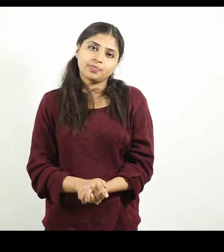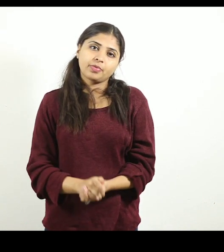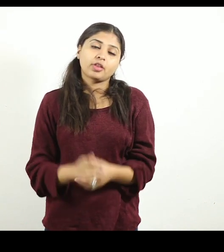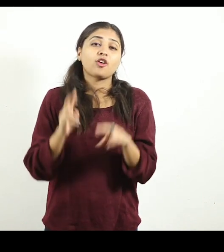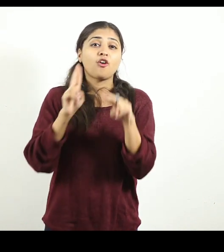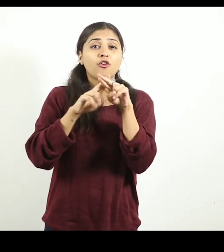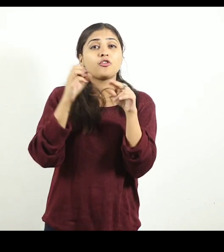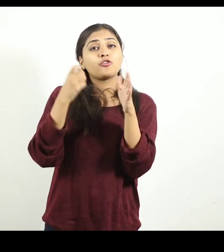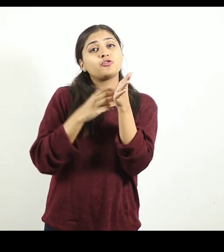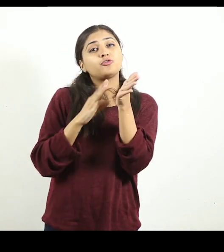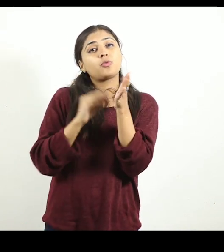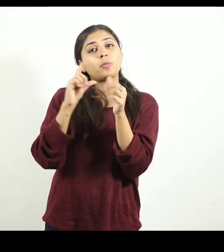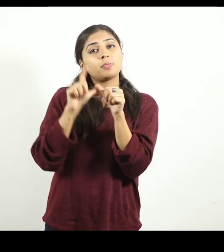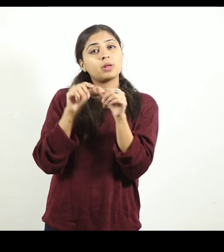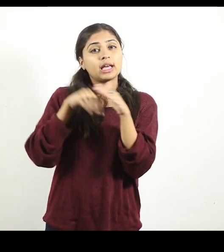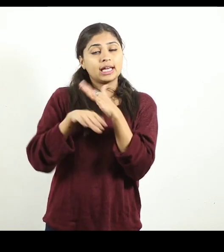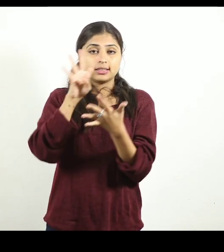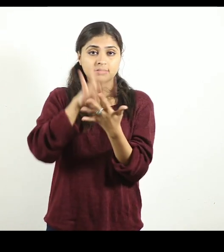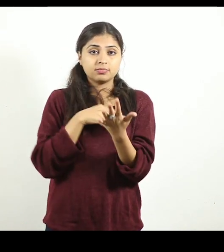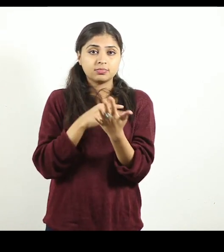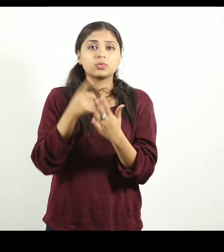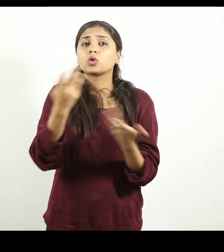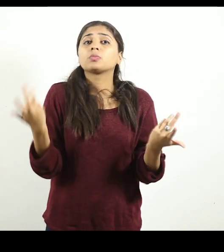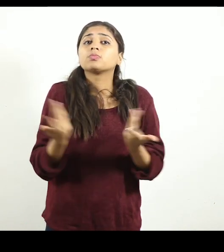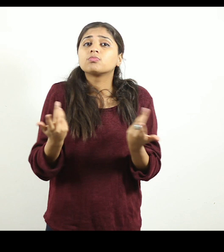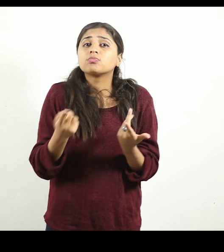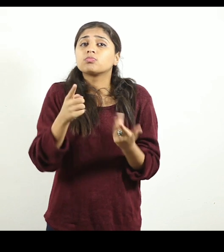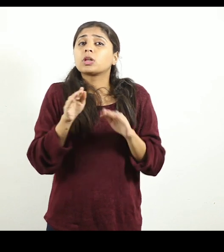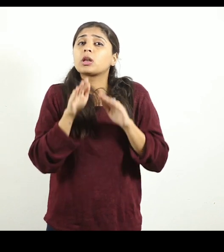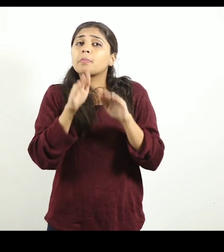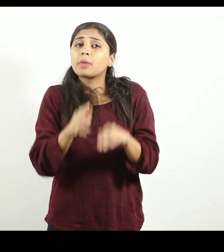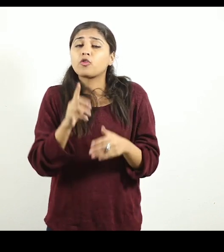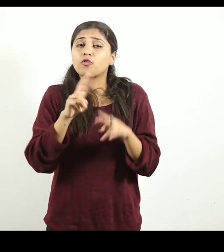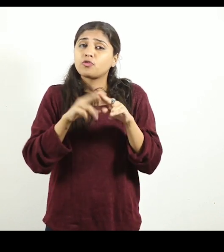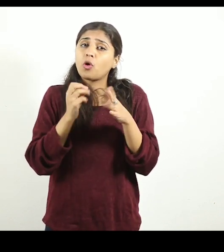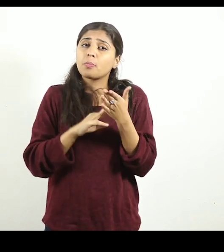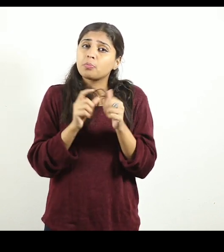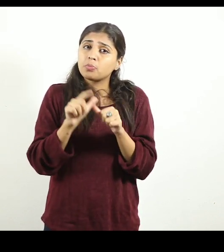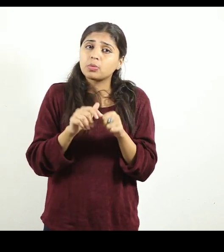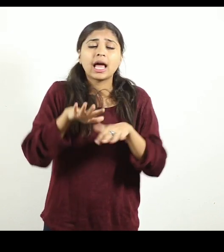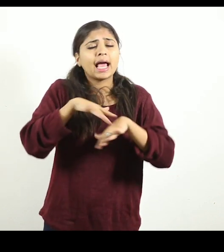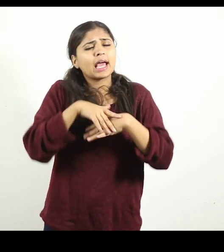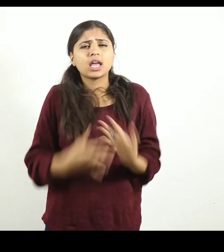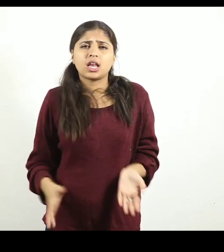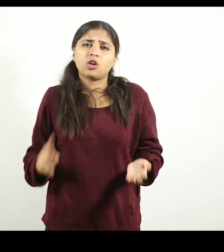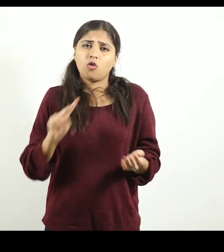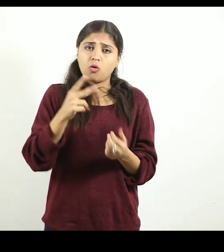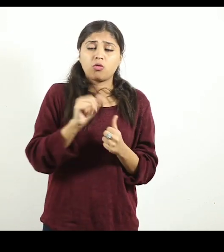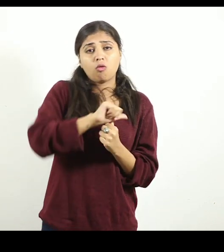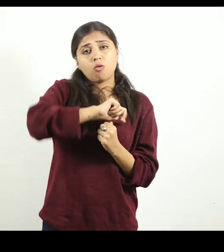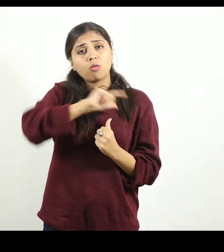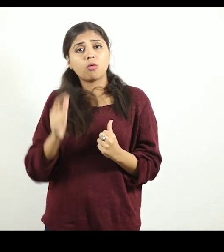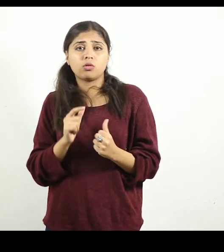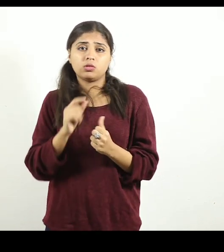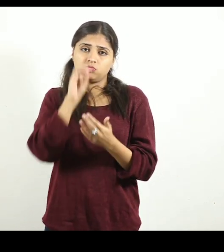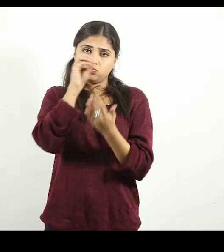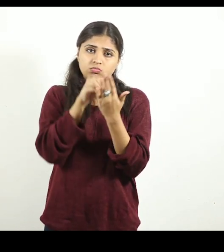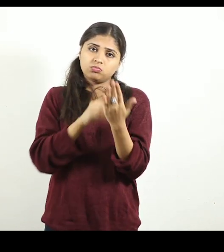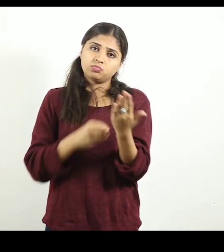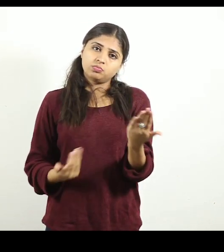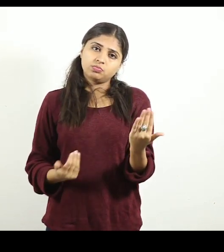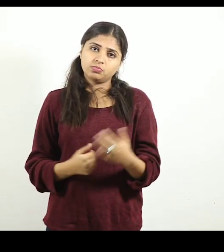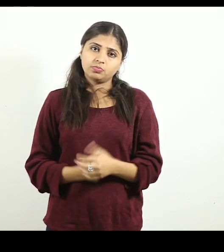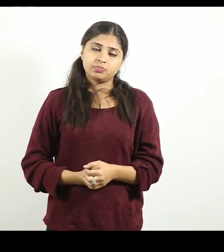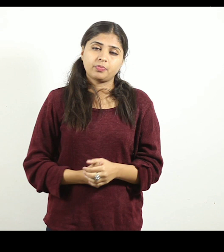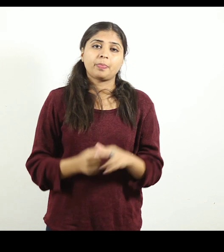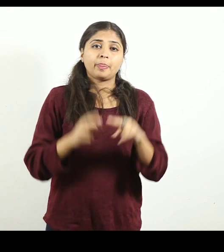Formulas in Excel. Depending on the type of formula that you create, a formula can contain any or all of the following